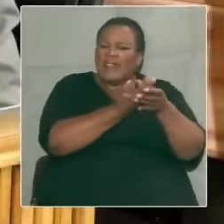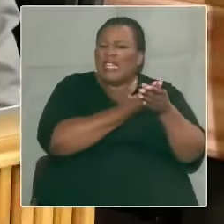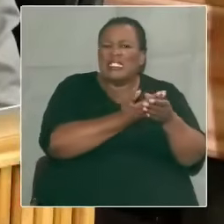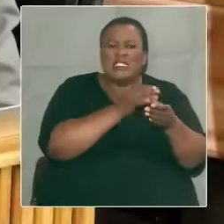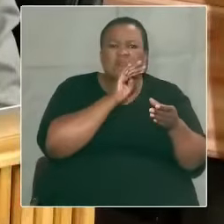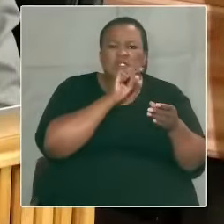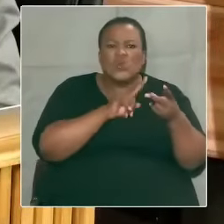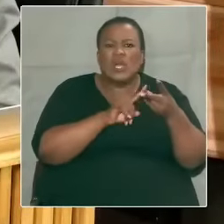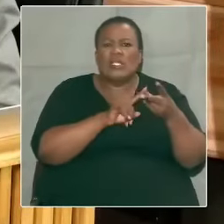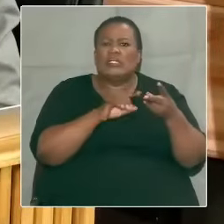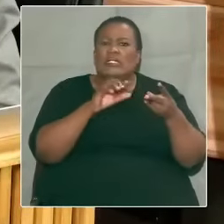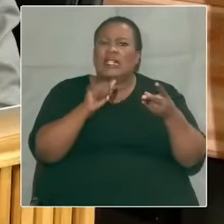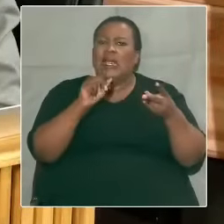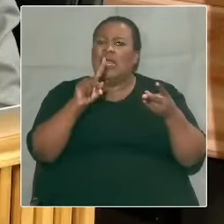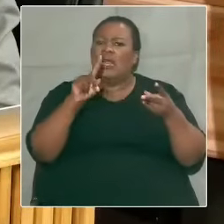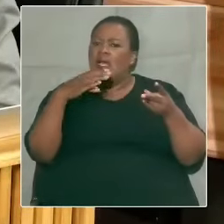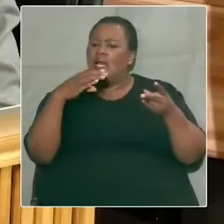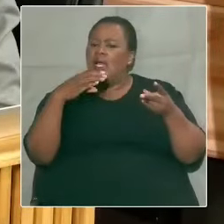cases?